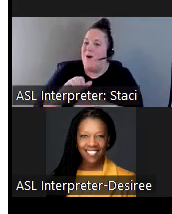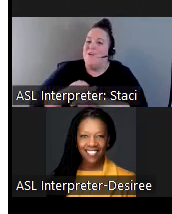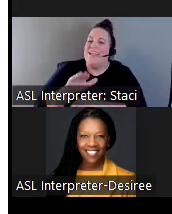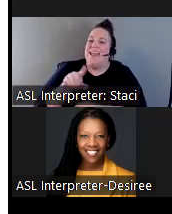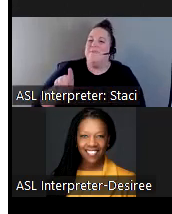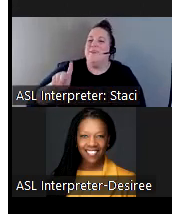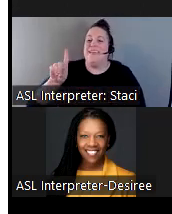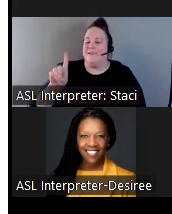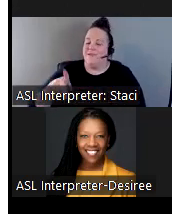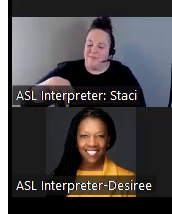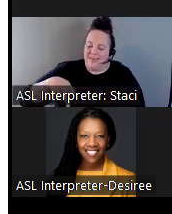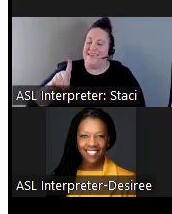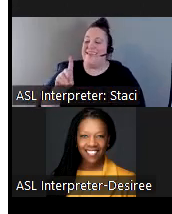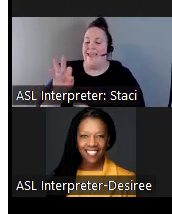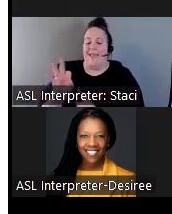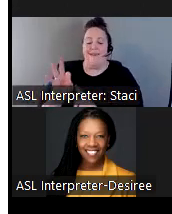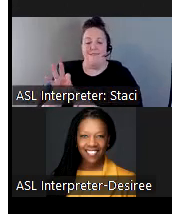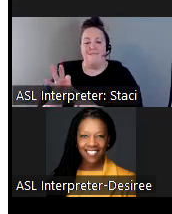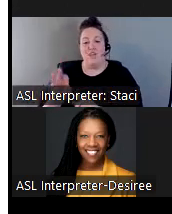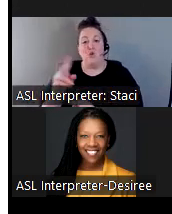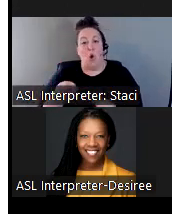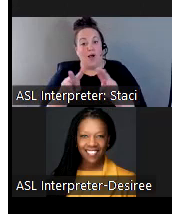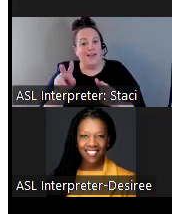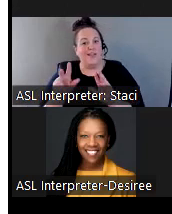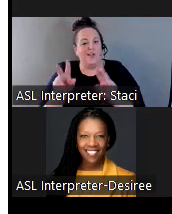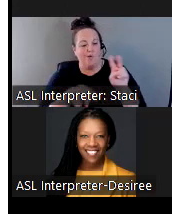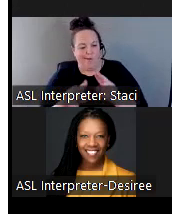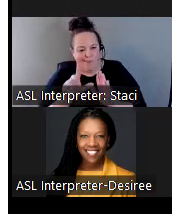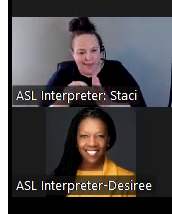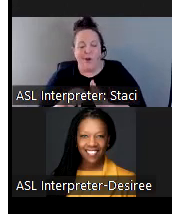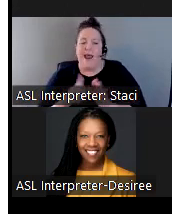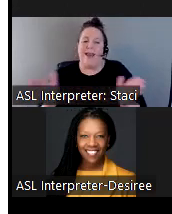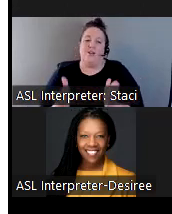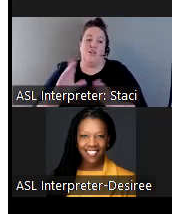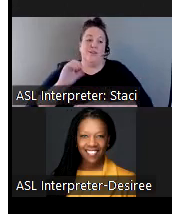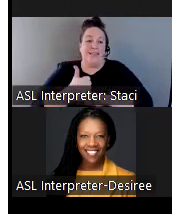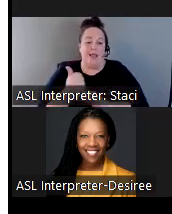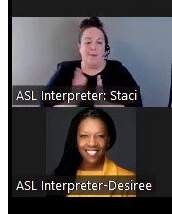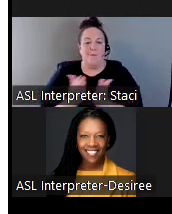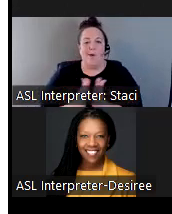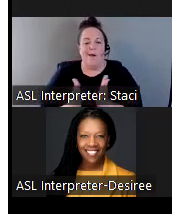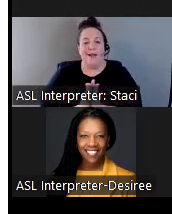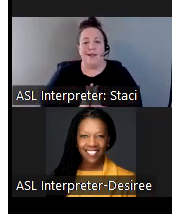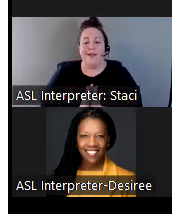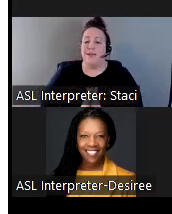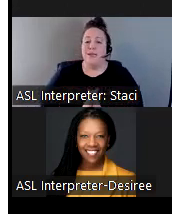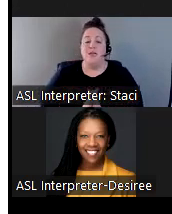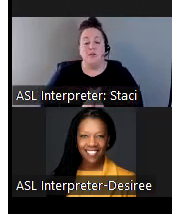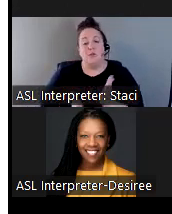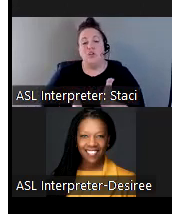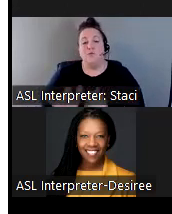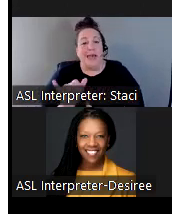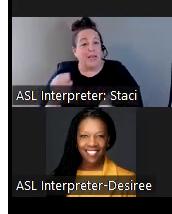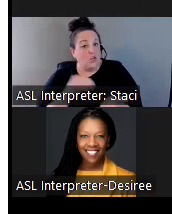something to look at. And I kind of want to encourage you to make a notebook, because not unlike physicians, you may only